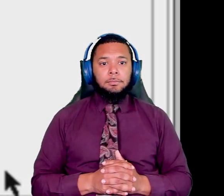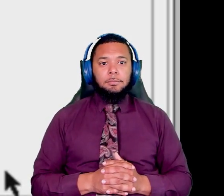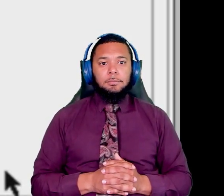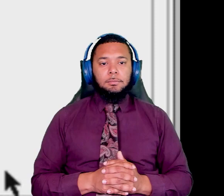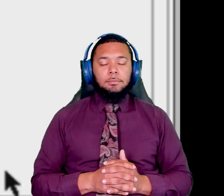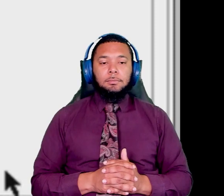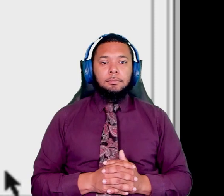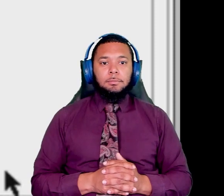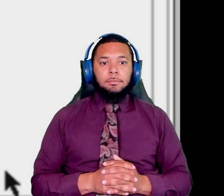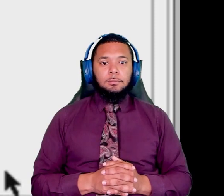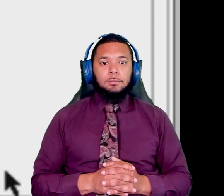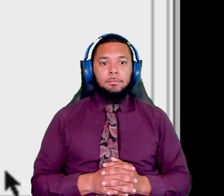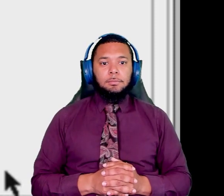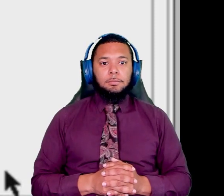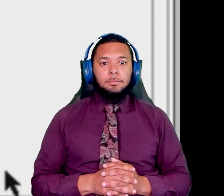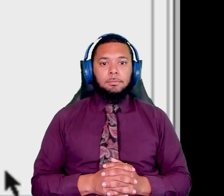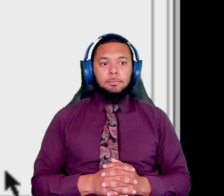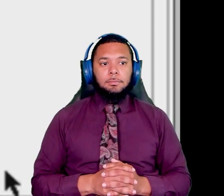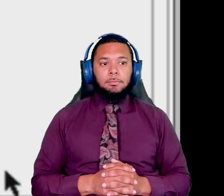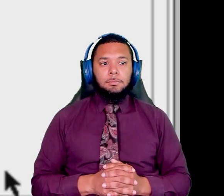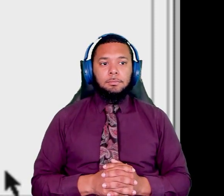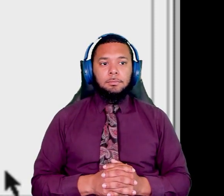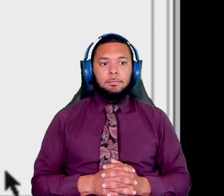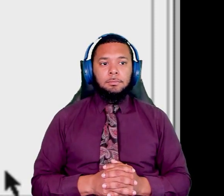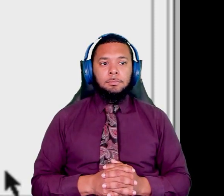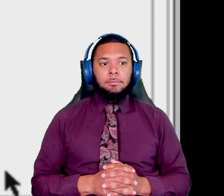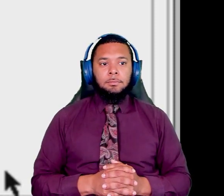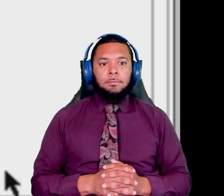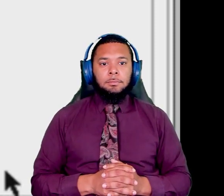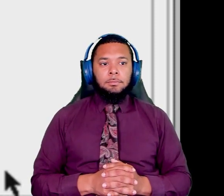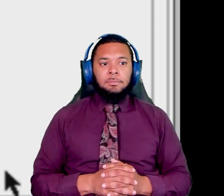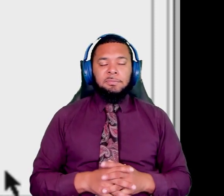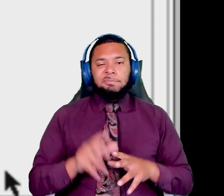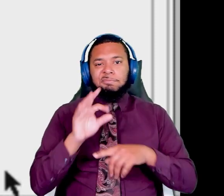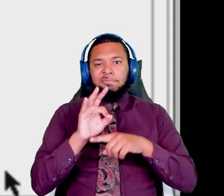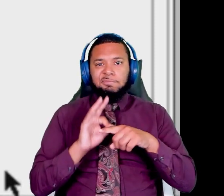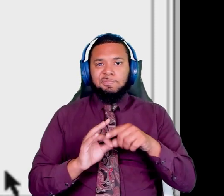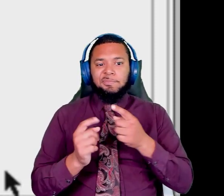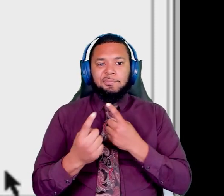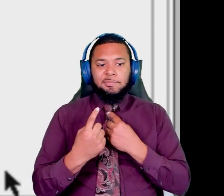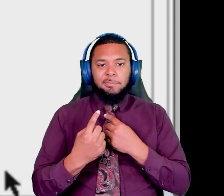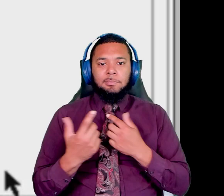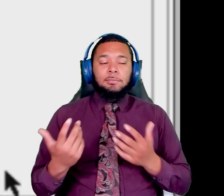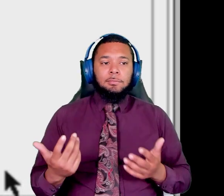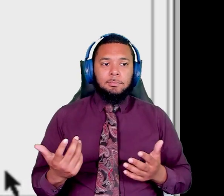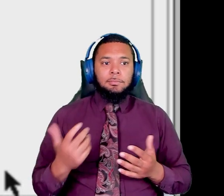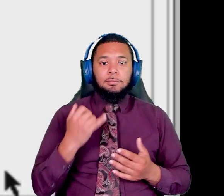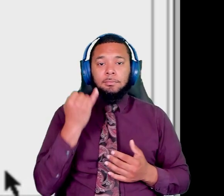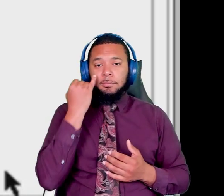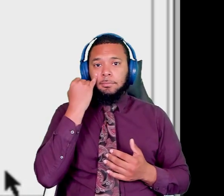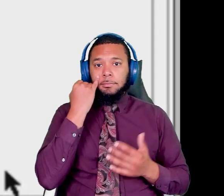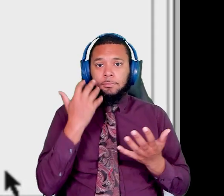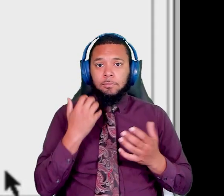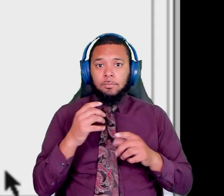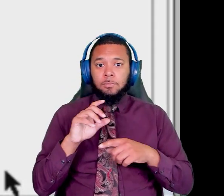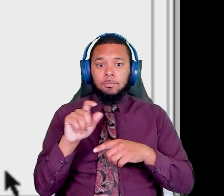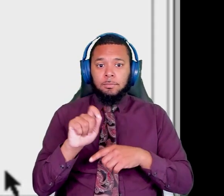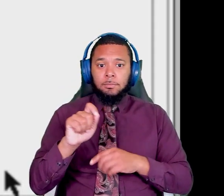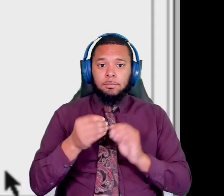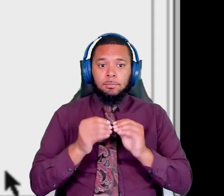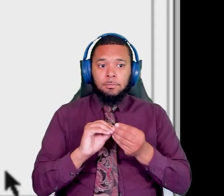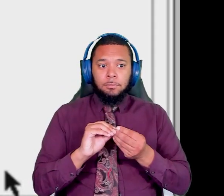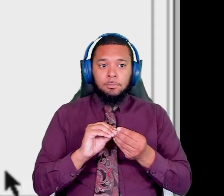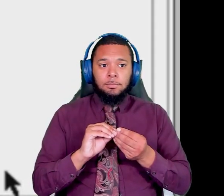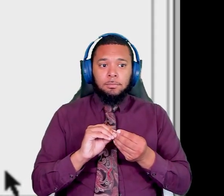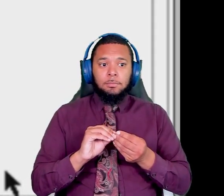5,280. And when I hit enter, I get it as a fraction. Or if I want it as a decimal, I can hit Control